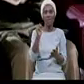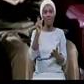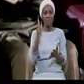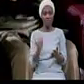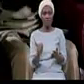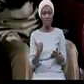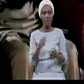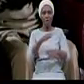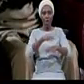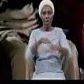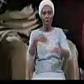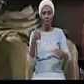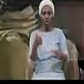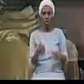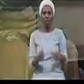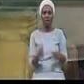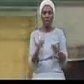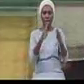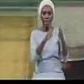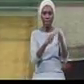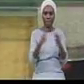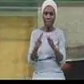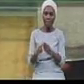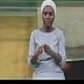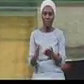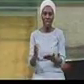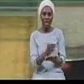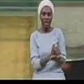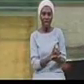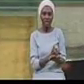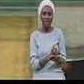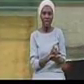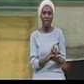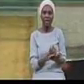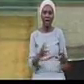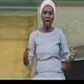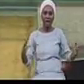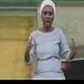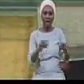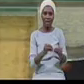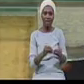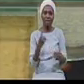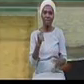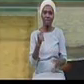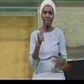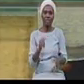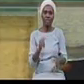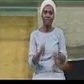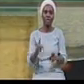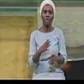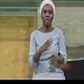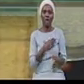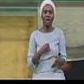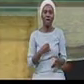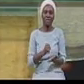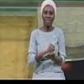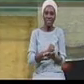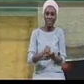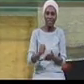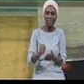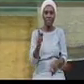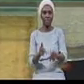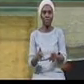solemn assembly. Gather the people. Sanctify the congregation. Set apart the